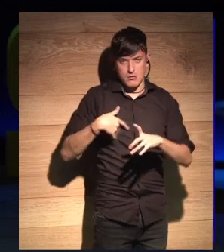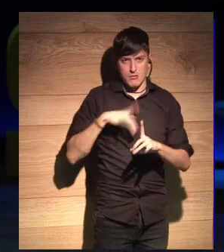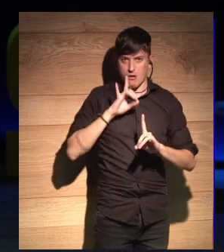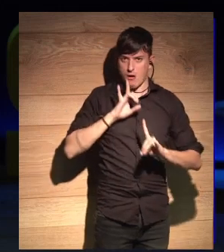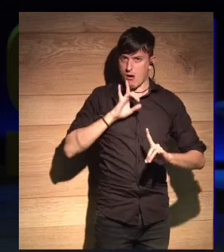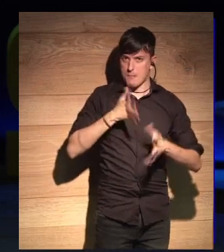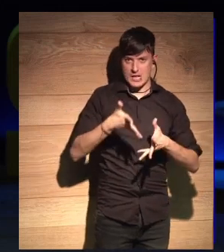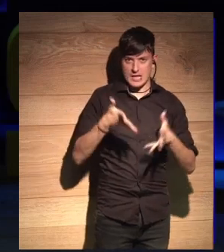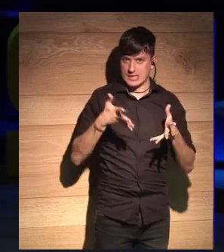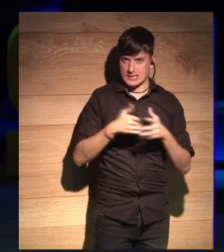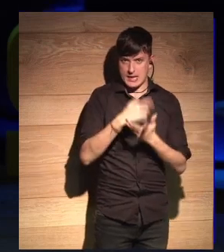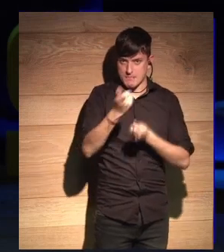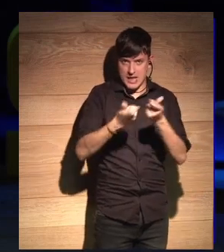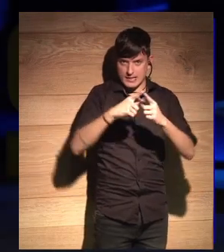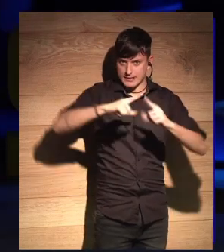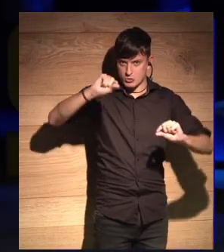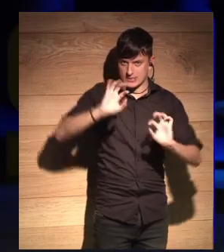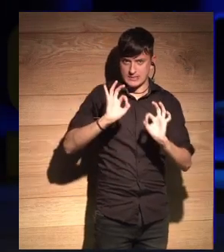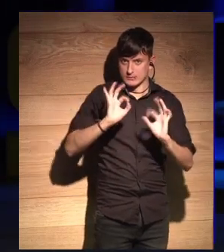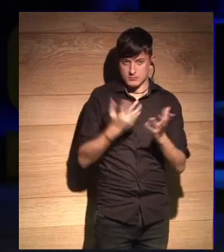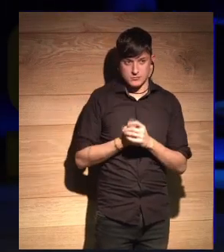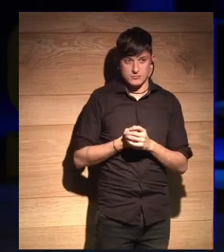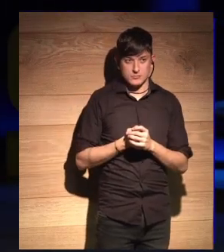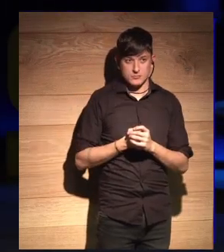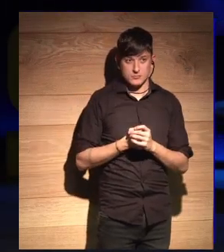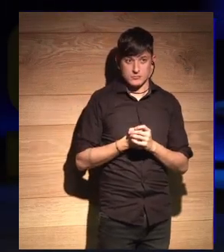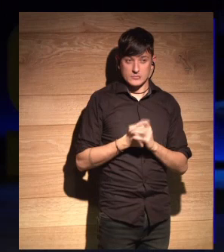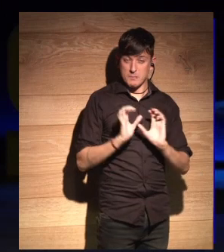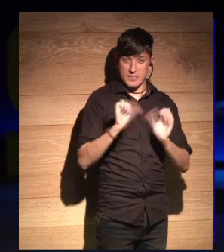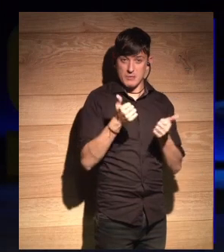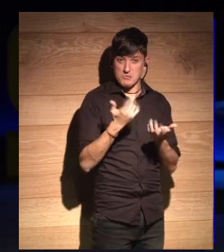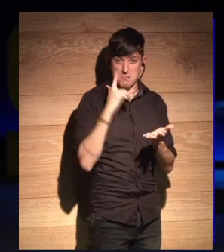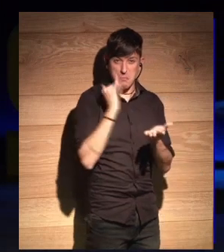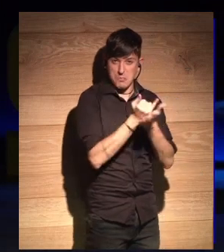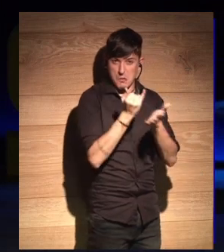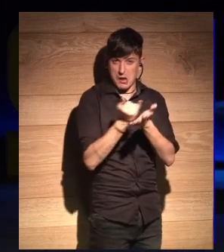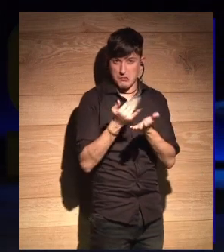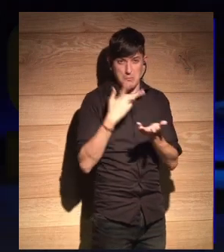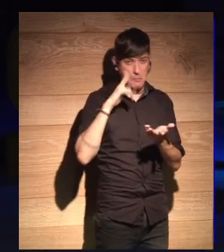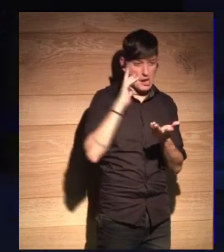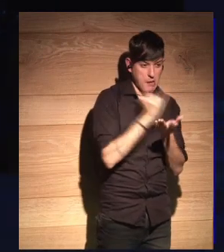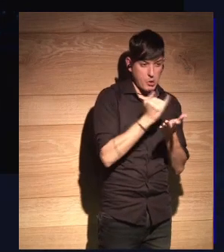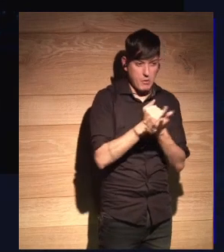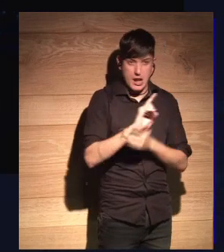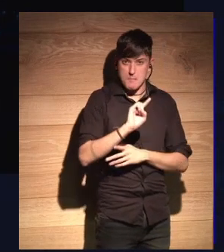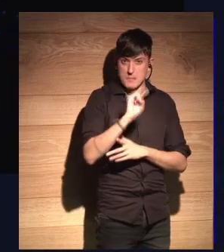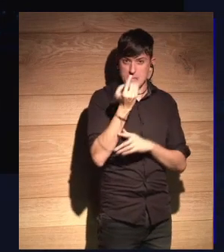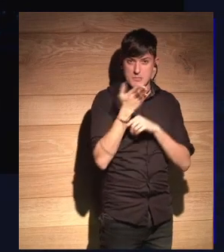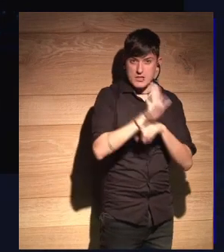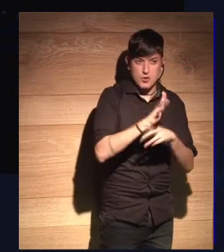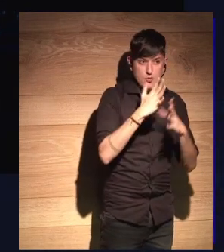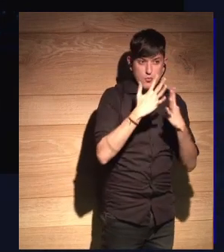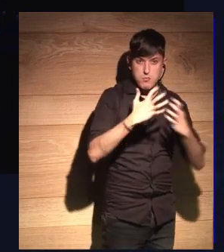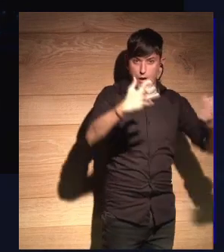with for years. So we experimented with the very first presentation in front of a live audience, and it went great, and people